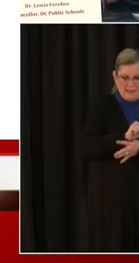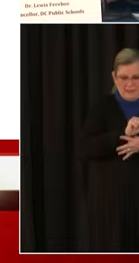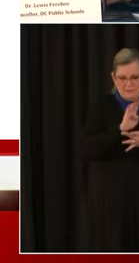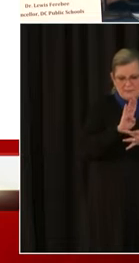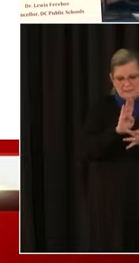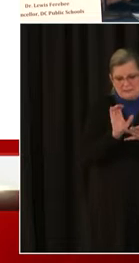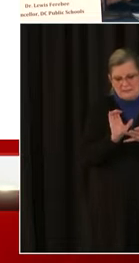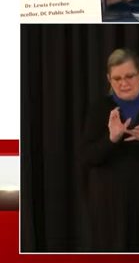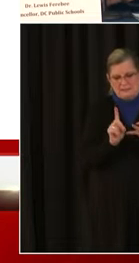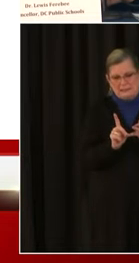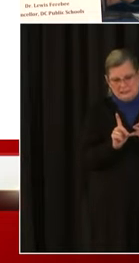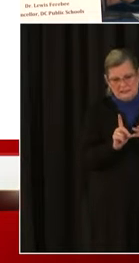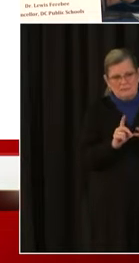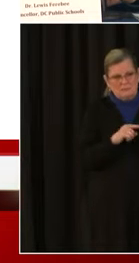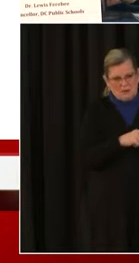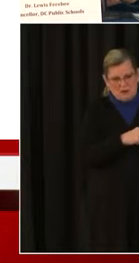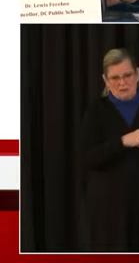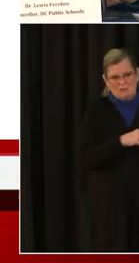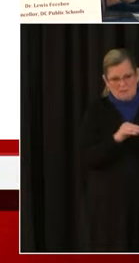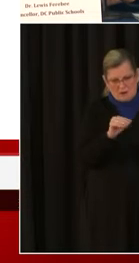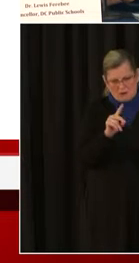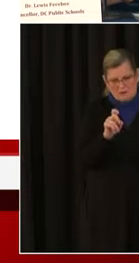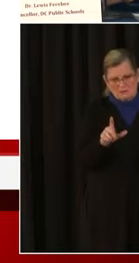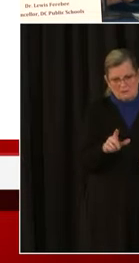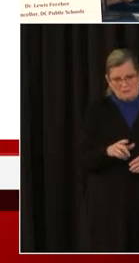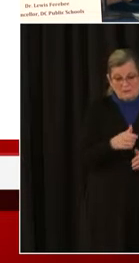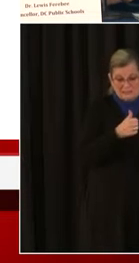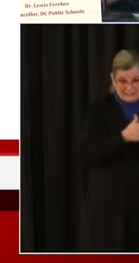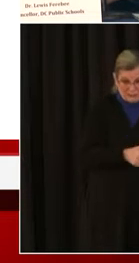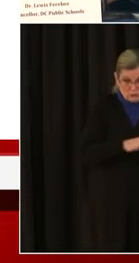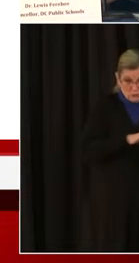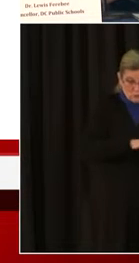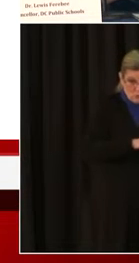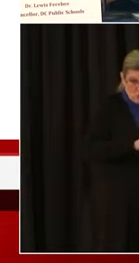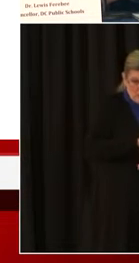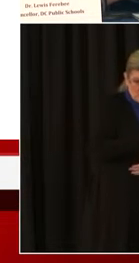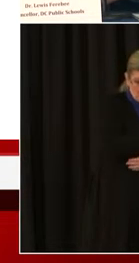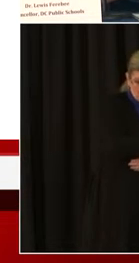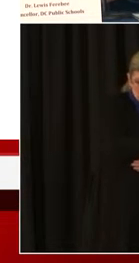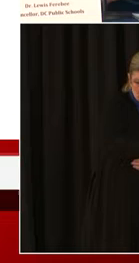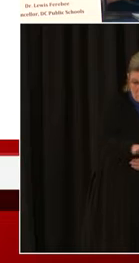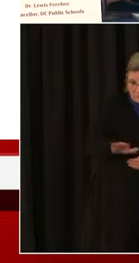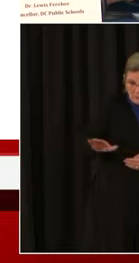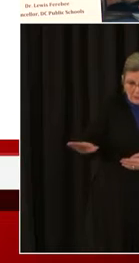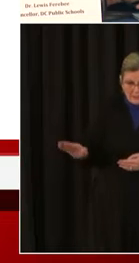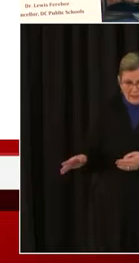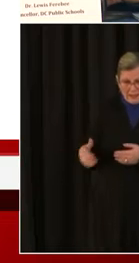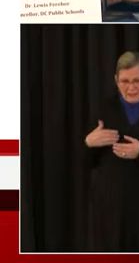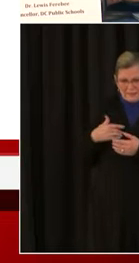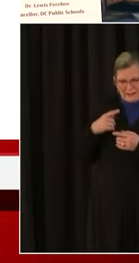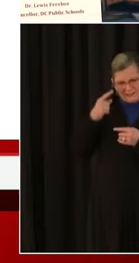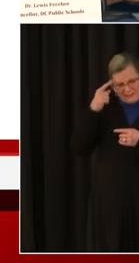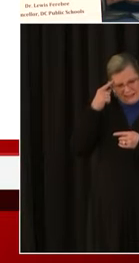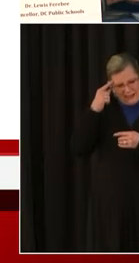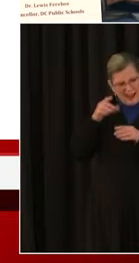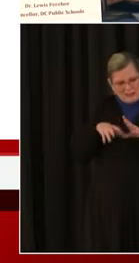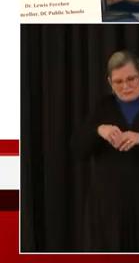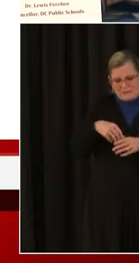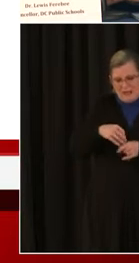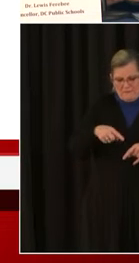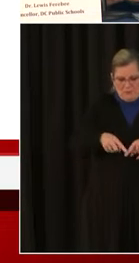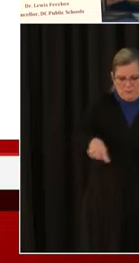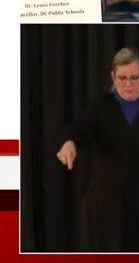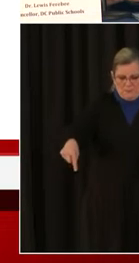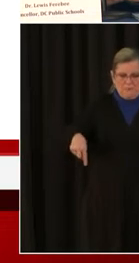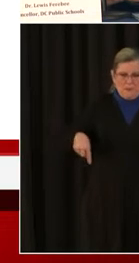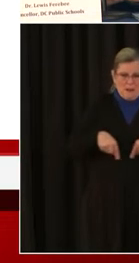models. However, we gave schools the ability to color outside the lines somewhat in these 4 models. And